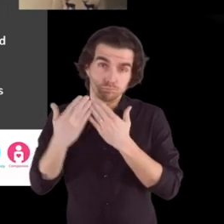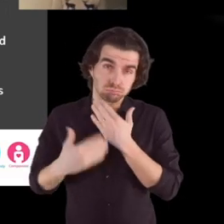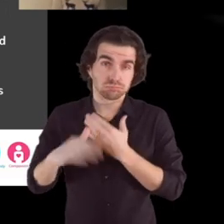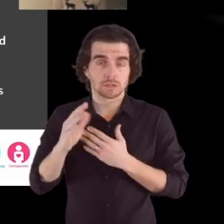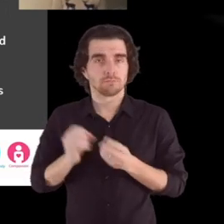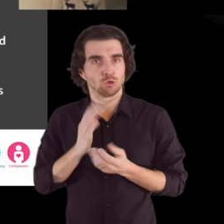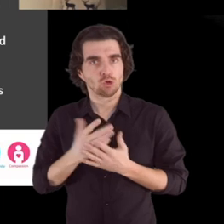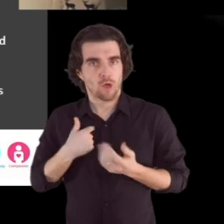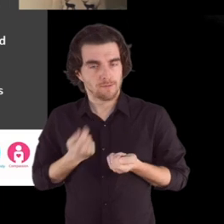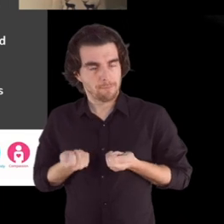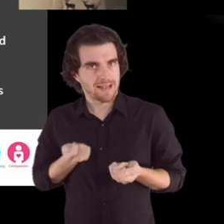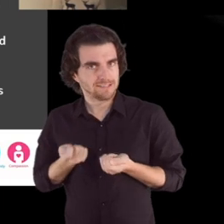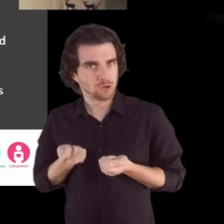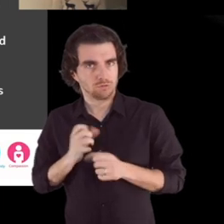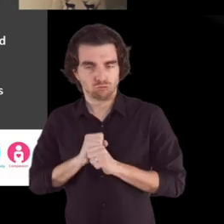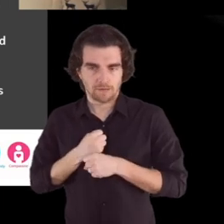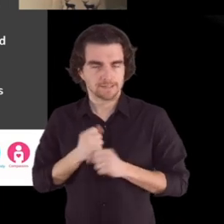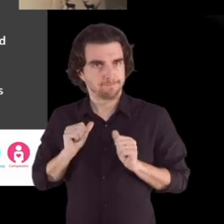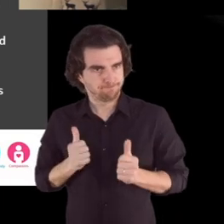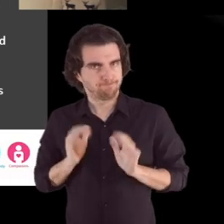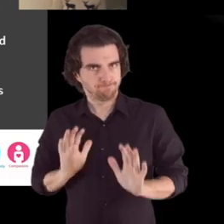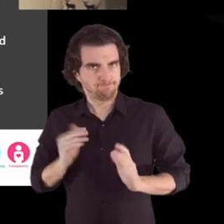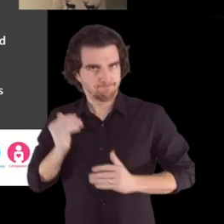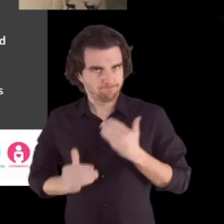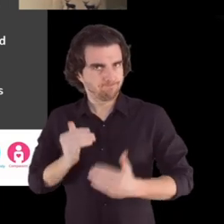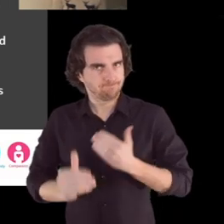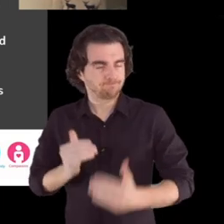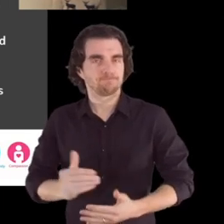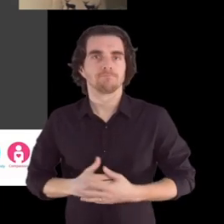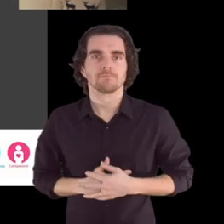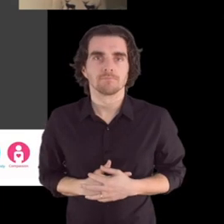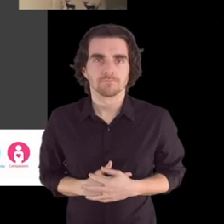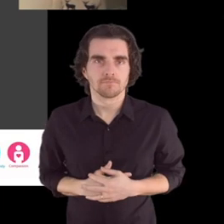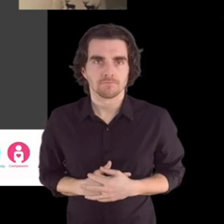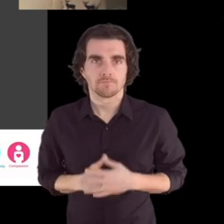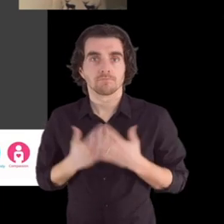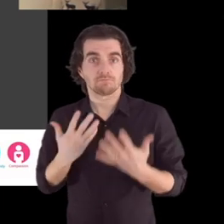going to be the best thing in the long term for me, for managing my stress and for keeping well?